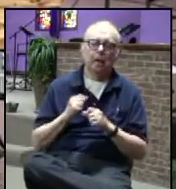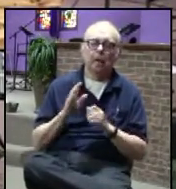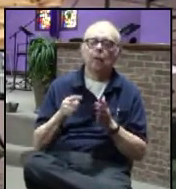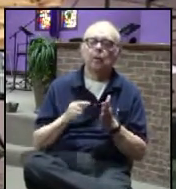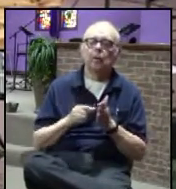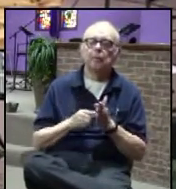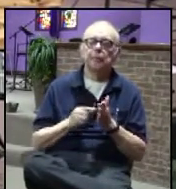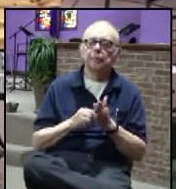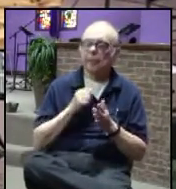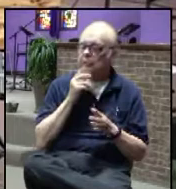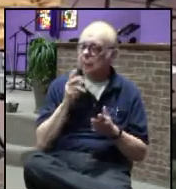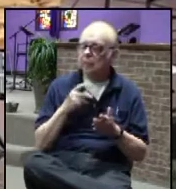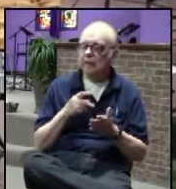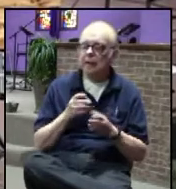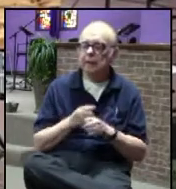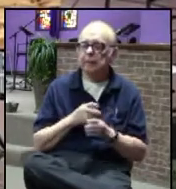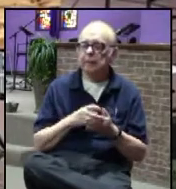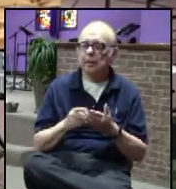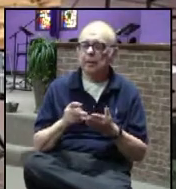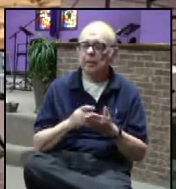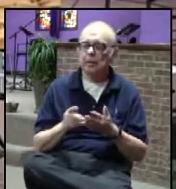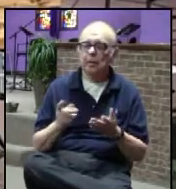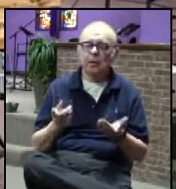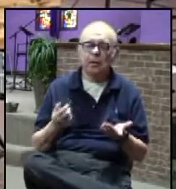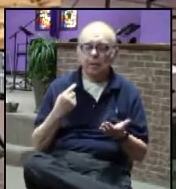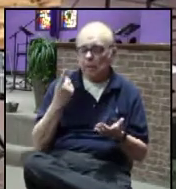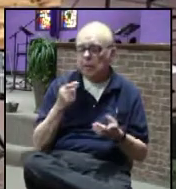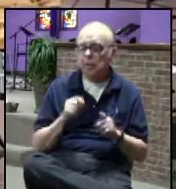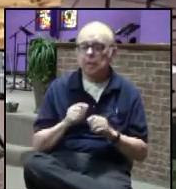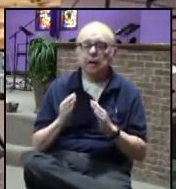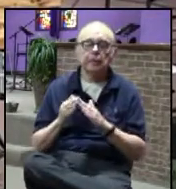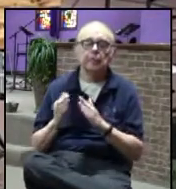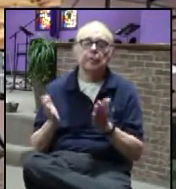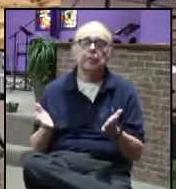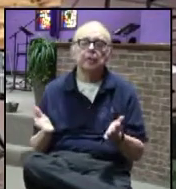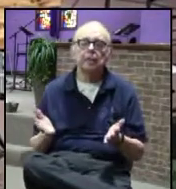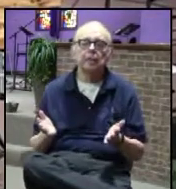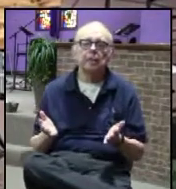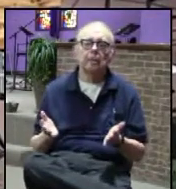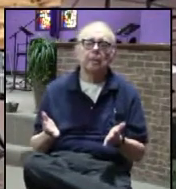paid. And so what do they look like in the community?